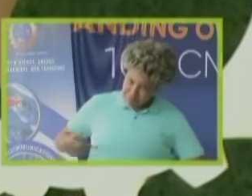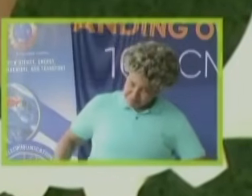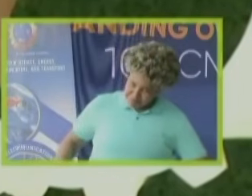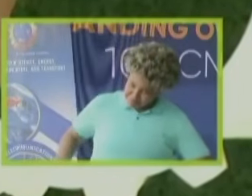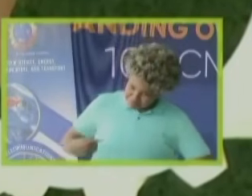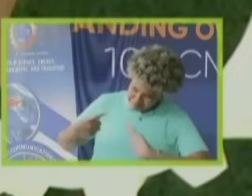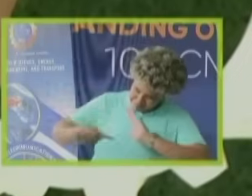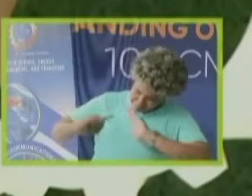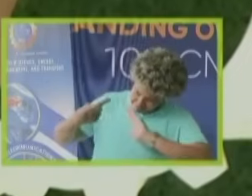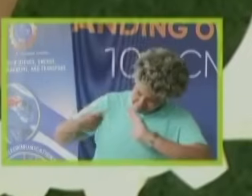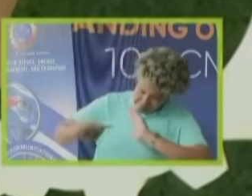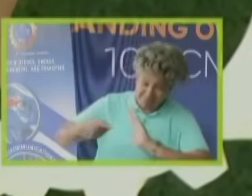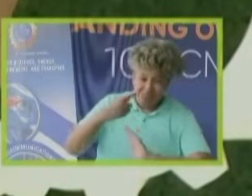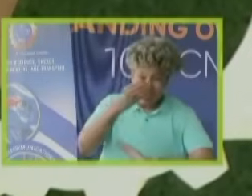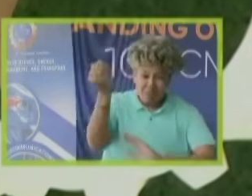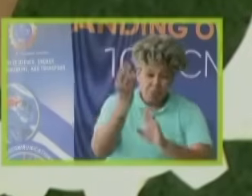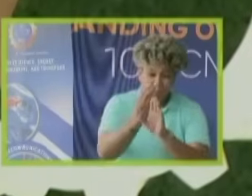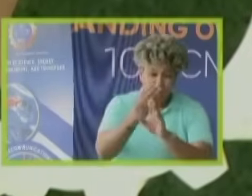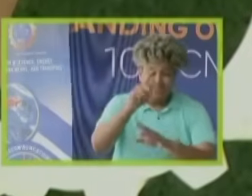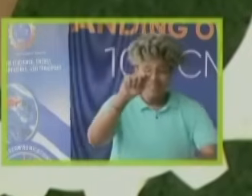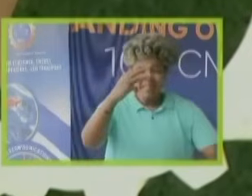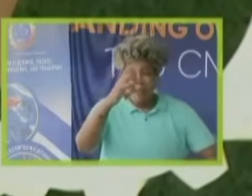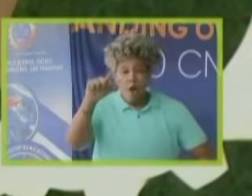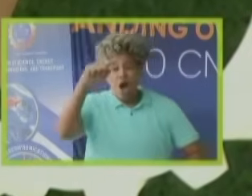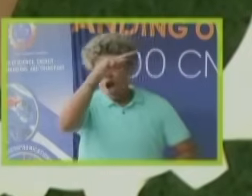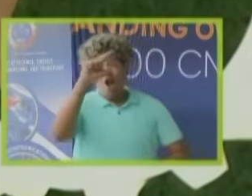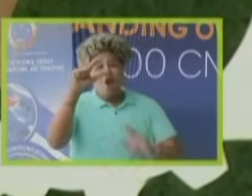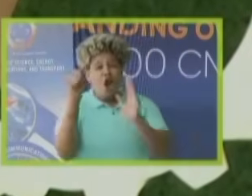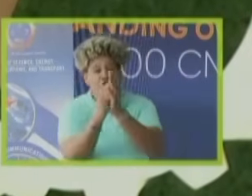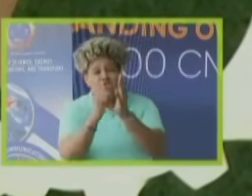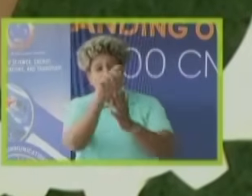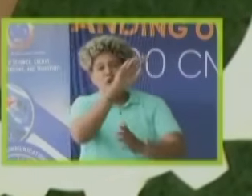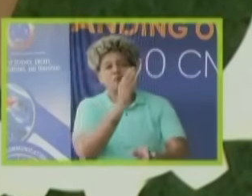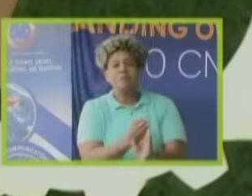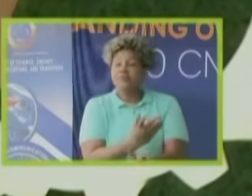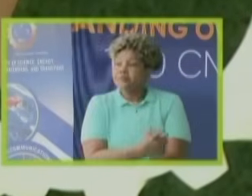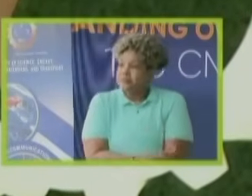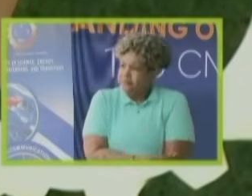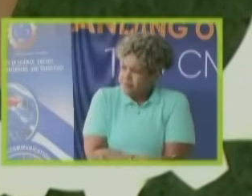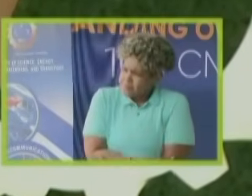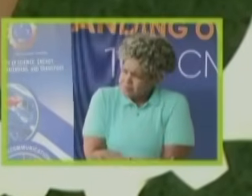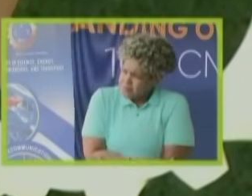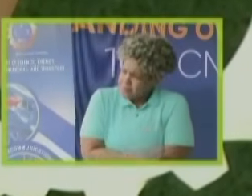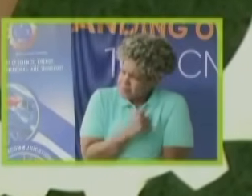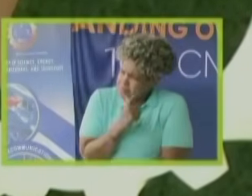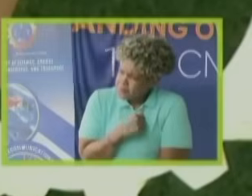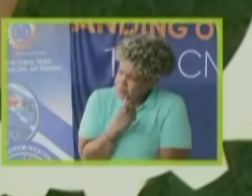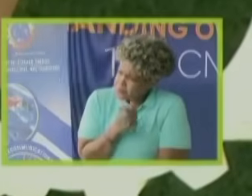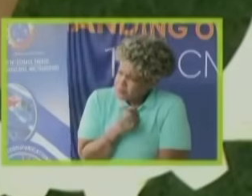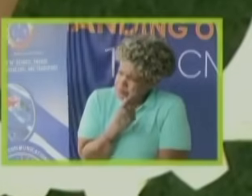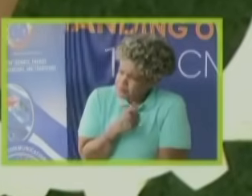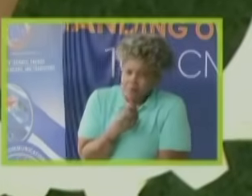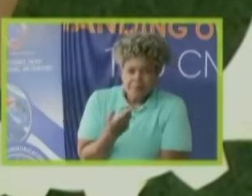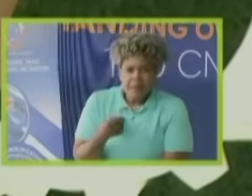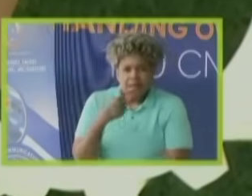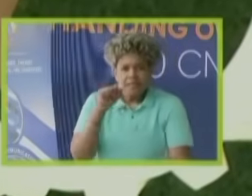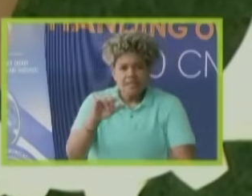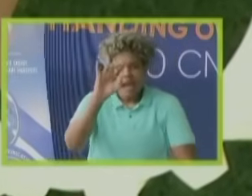is the one up into Temple Hall and Garden Town and those areas. And I can say to you that